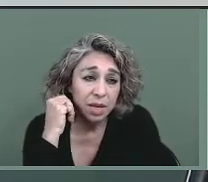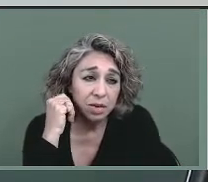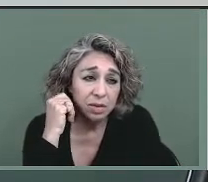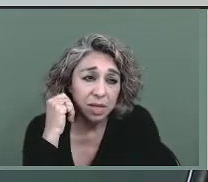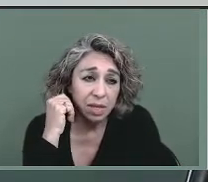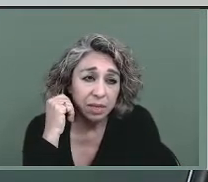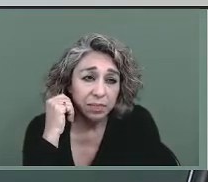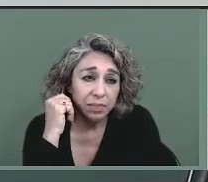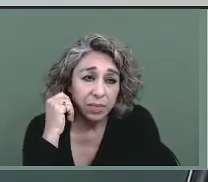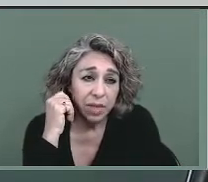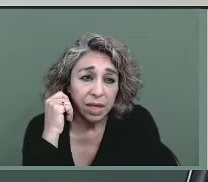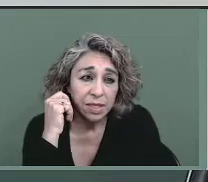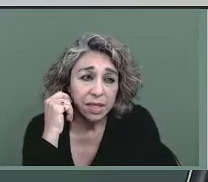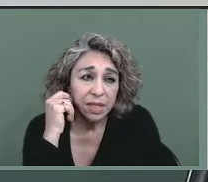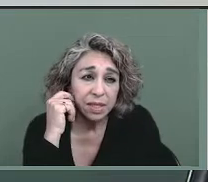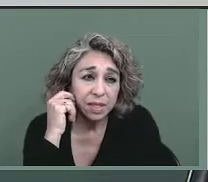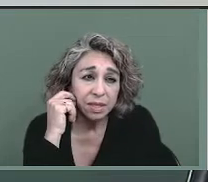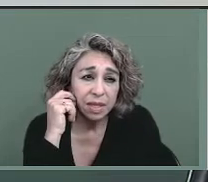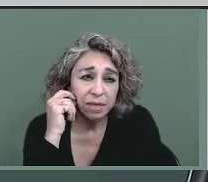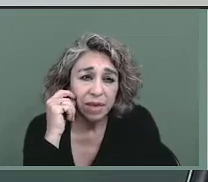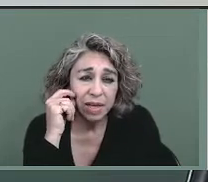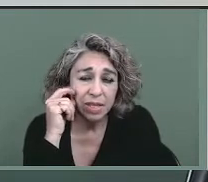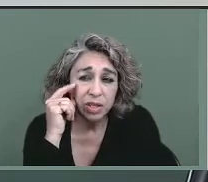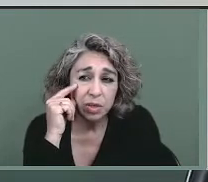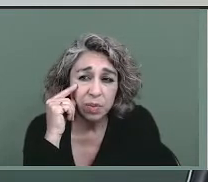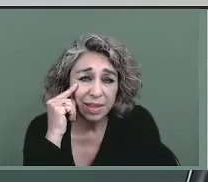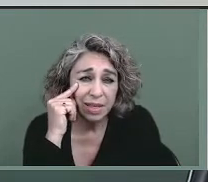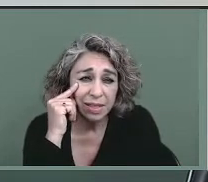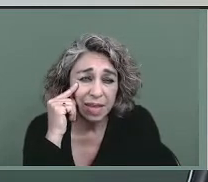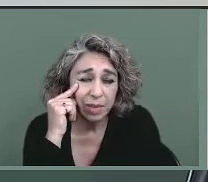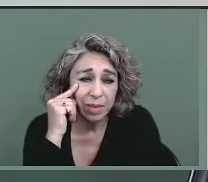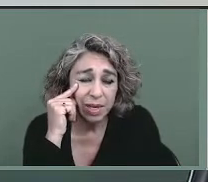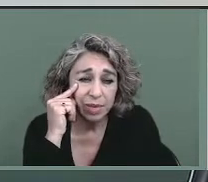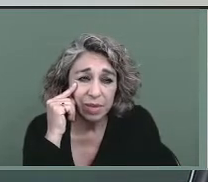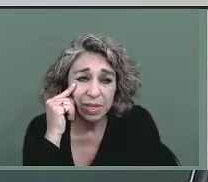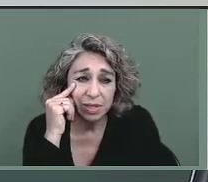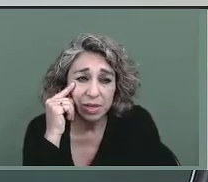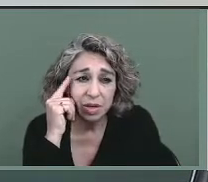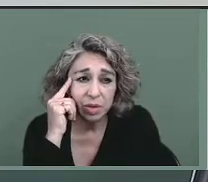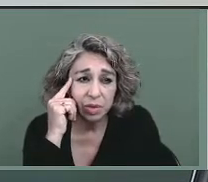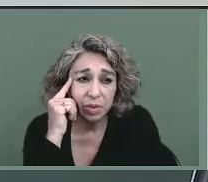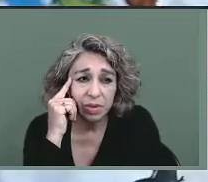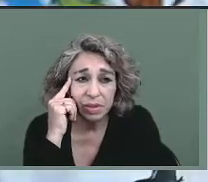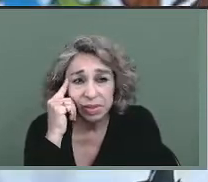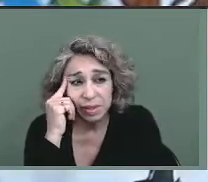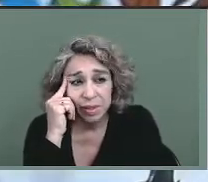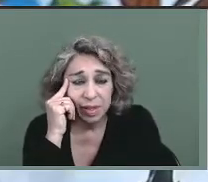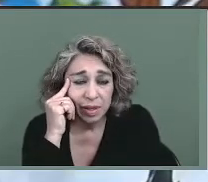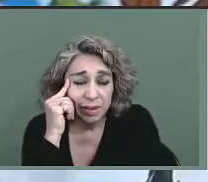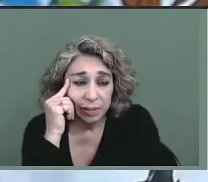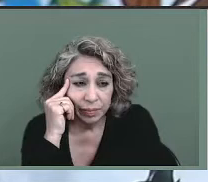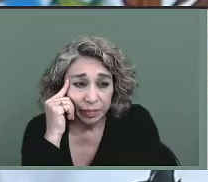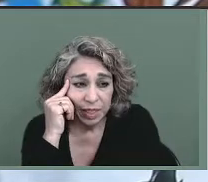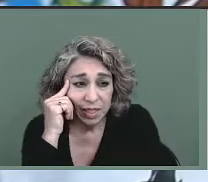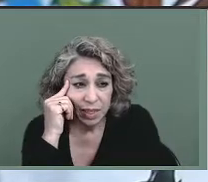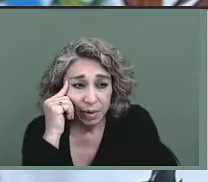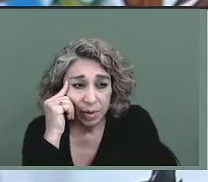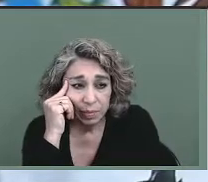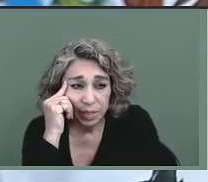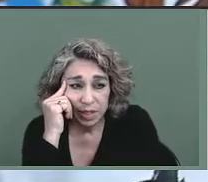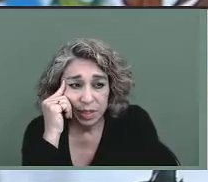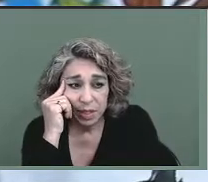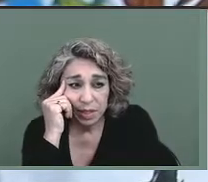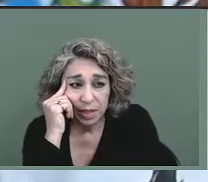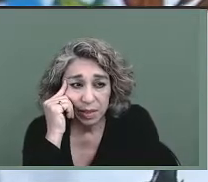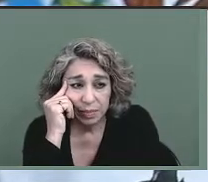be using, because they've had two bad things happening with these neoliberals, these